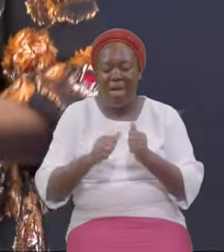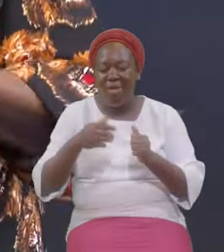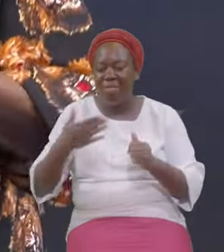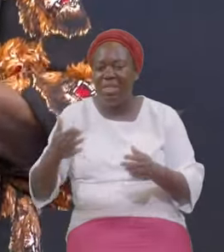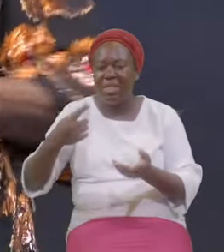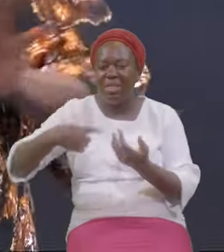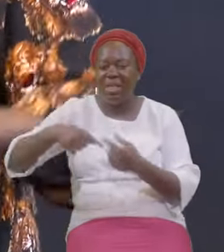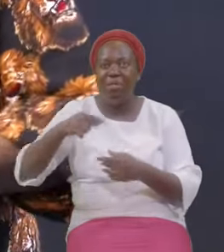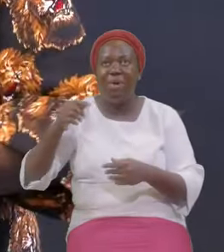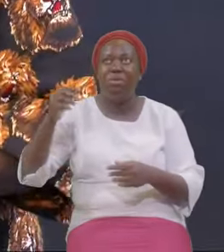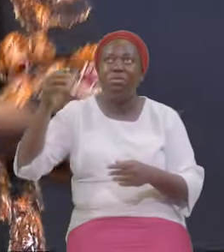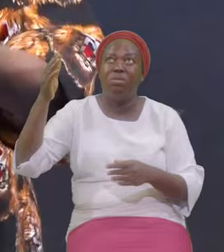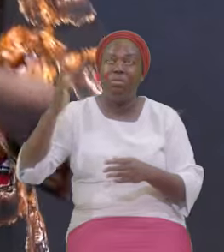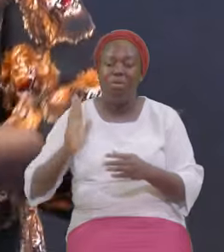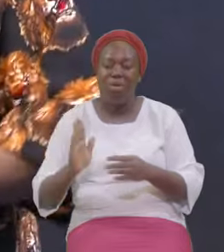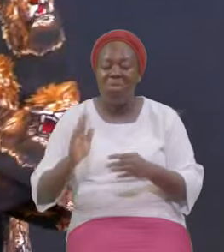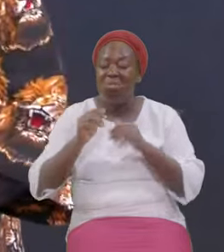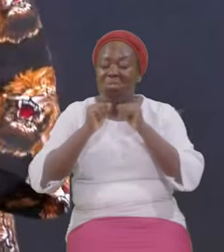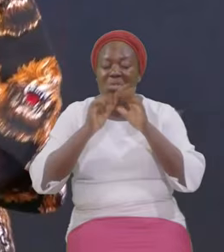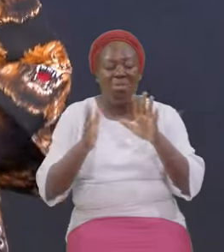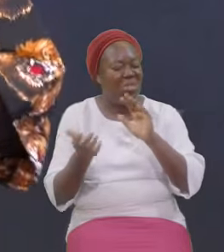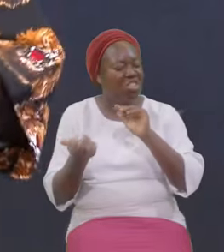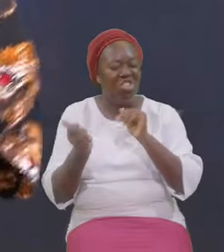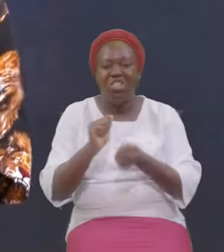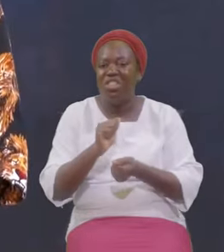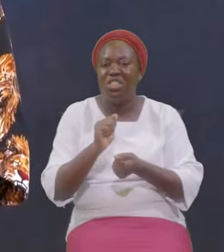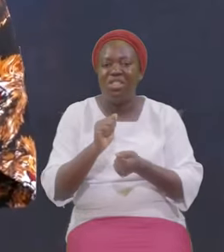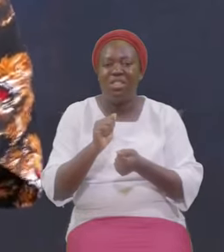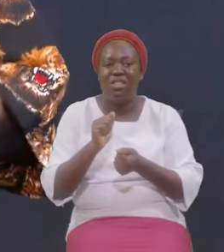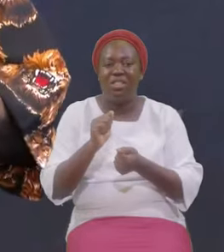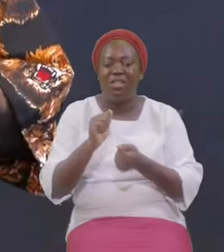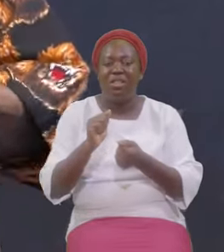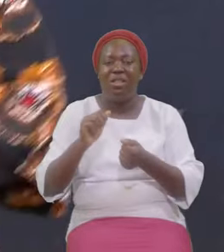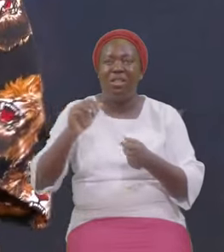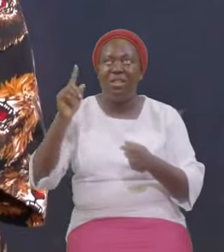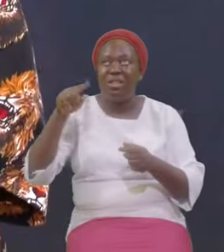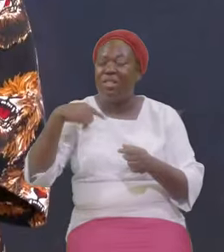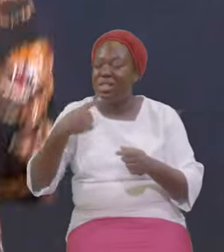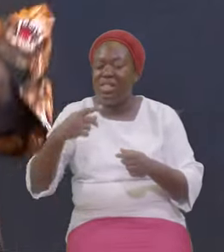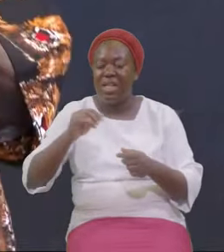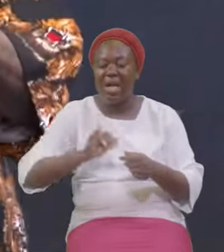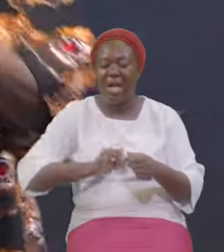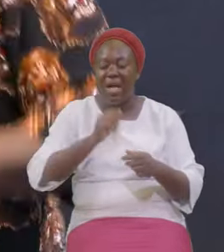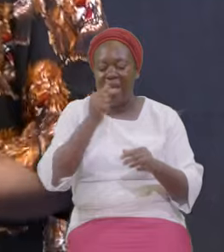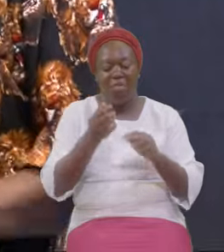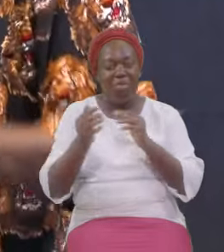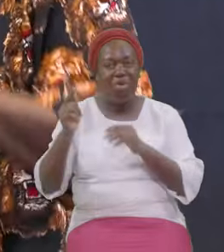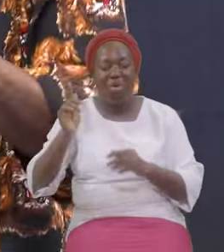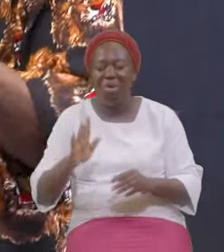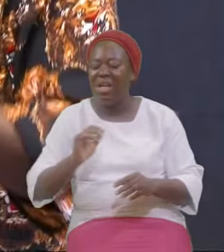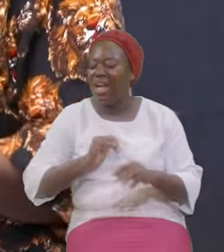God, nothing changes. It says, I am God, I change not. Then it